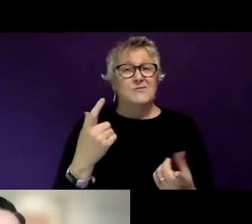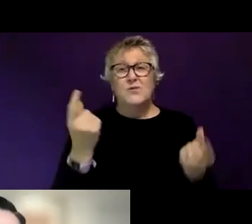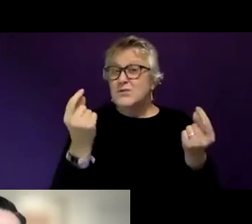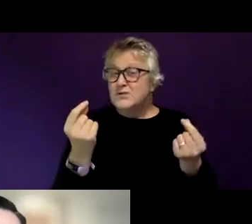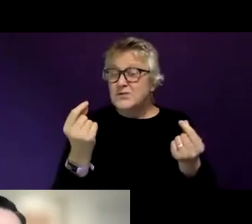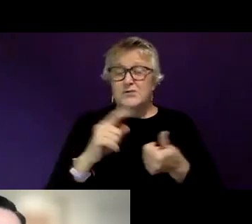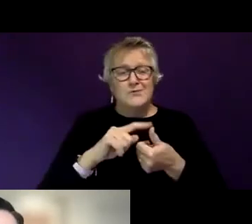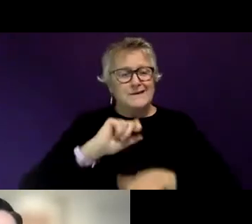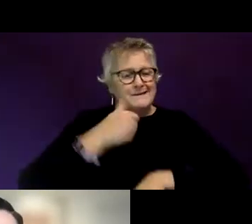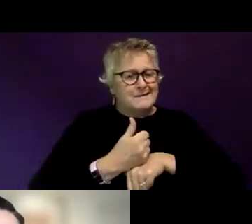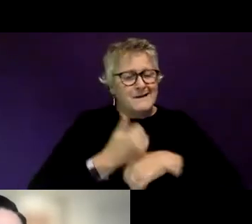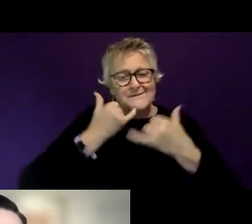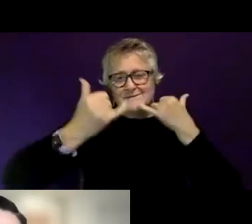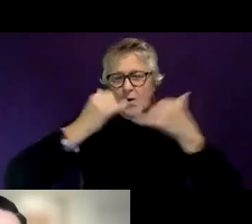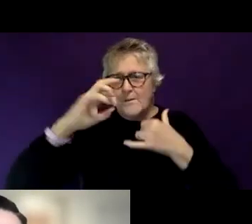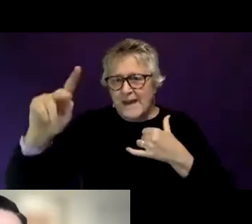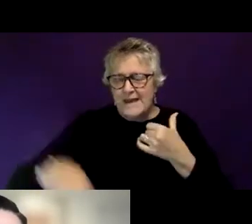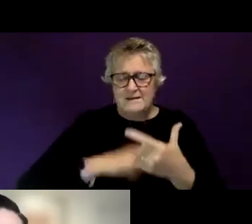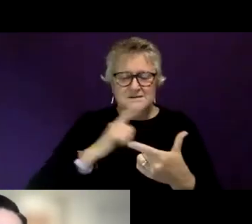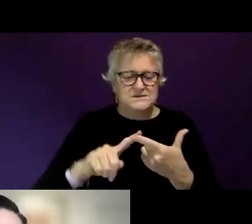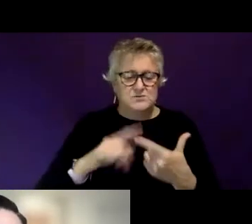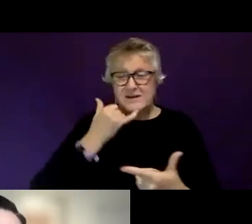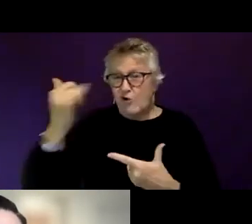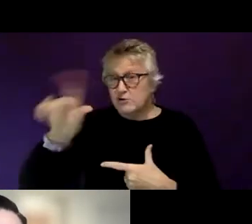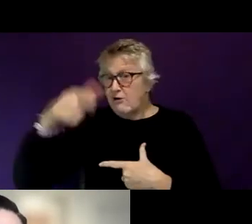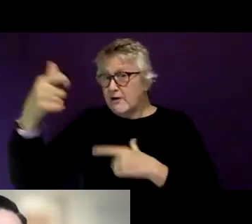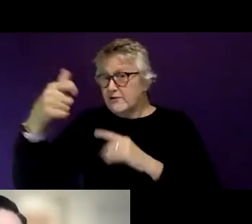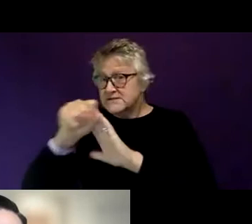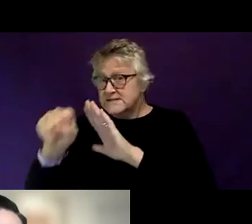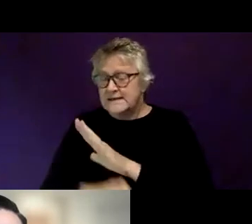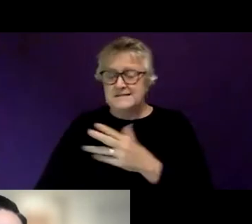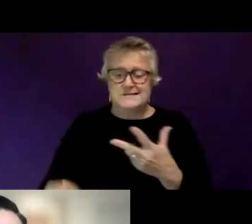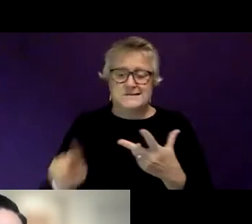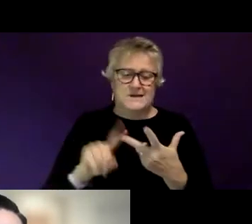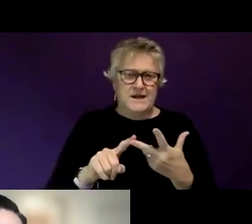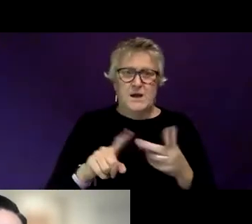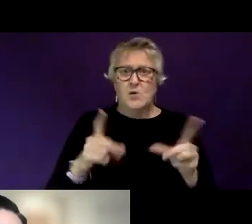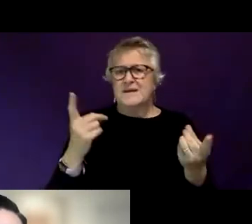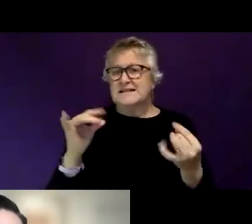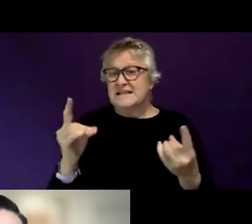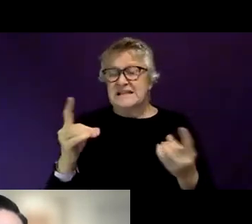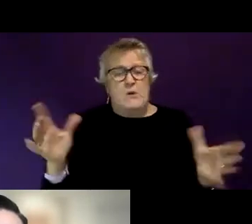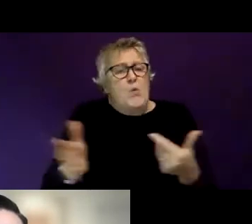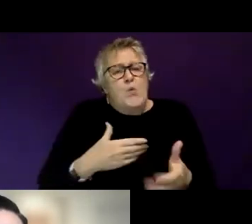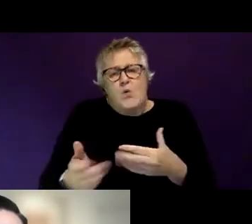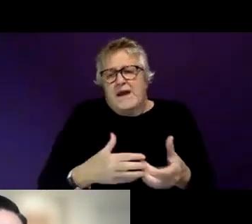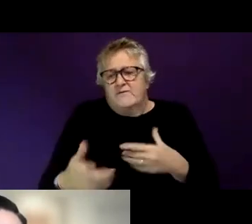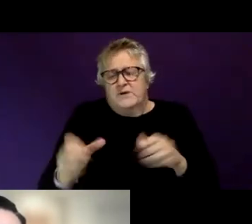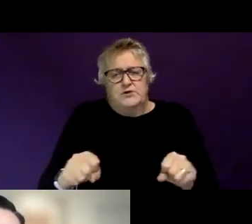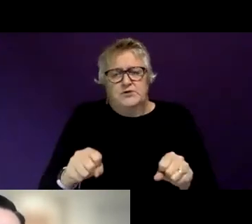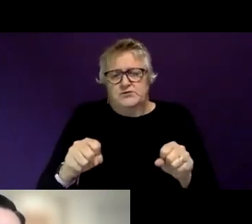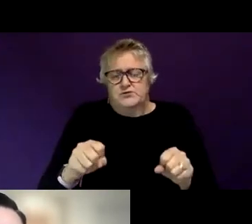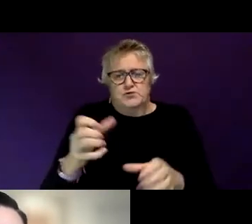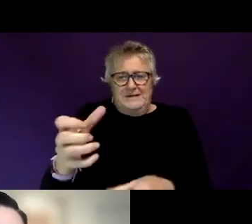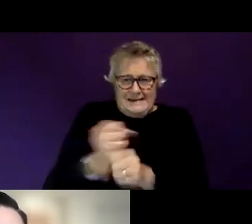worked with other states, we called into other states, we did everything we could to get our president elected and to